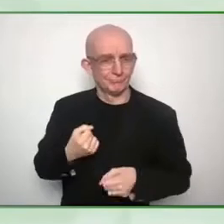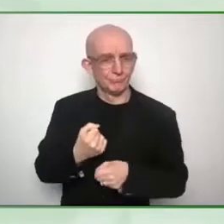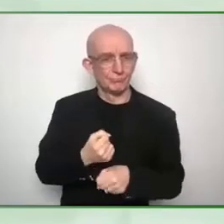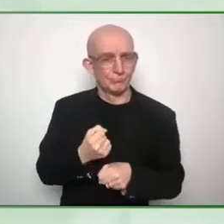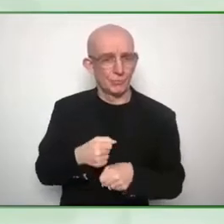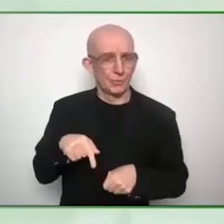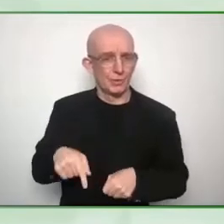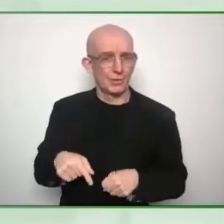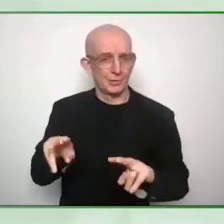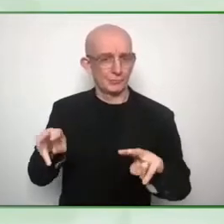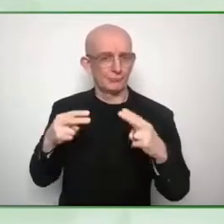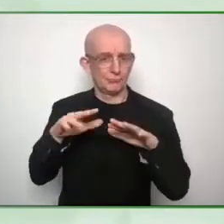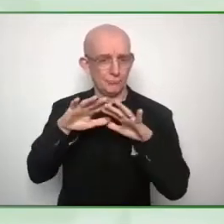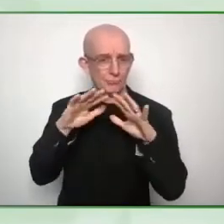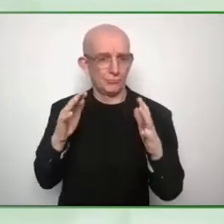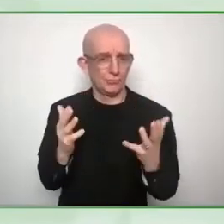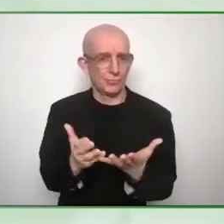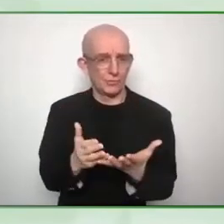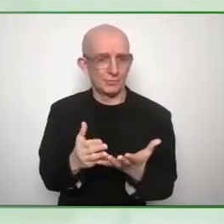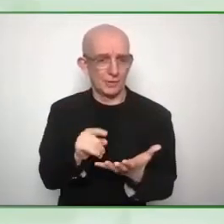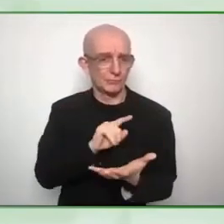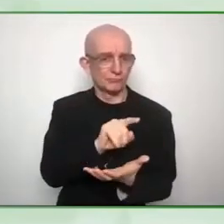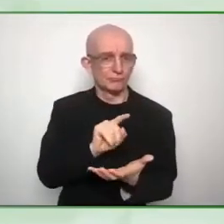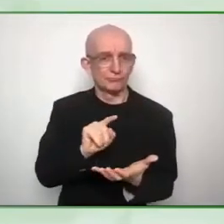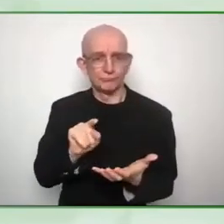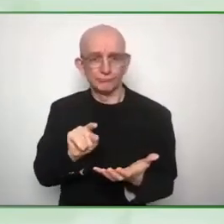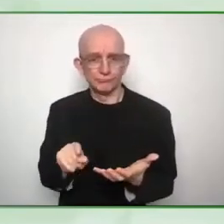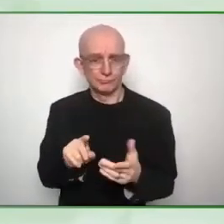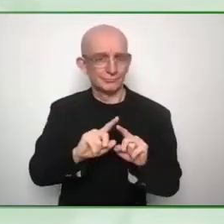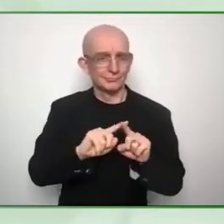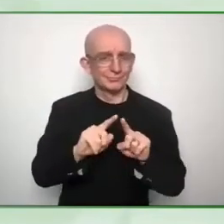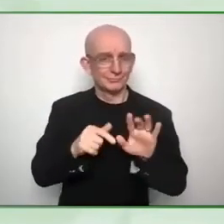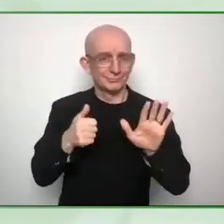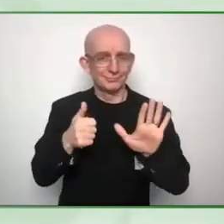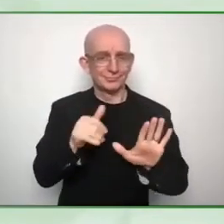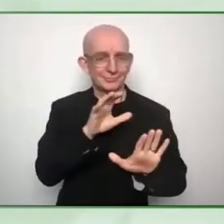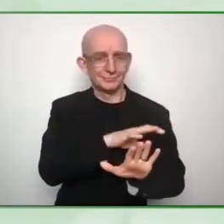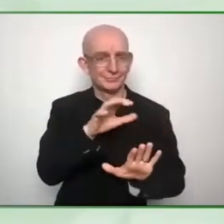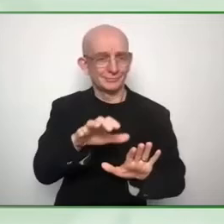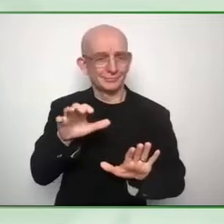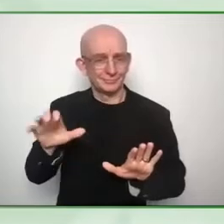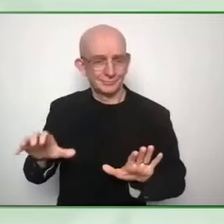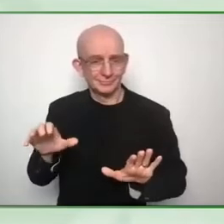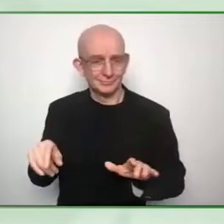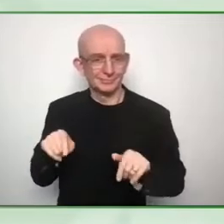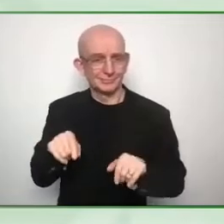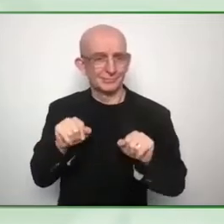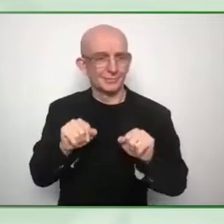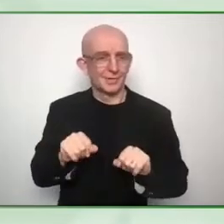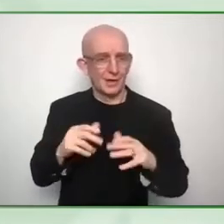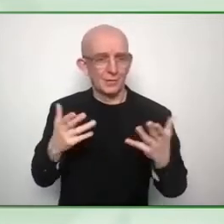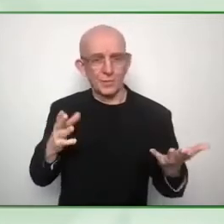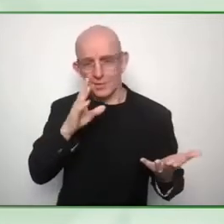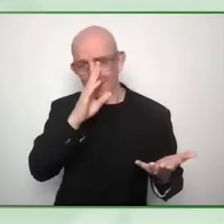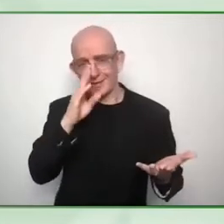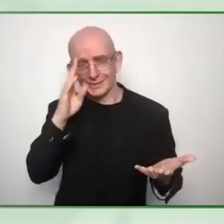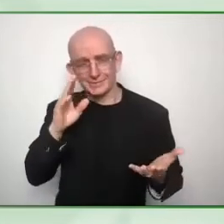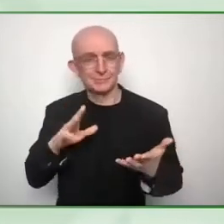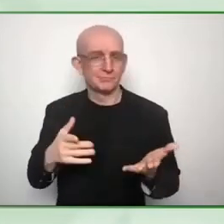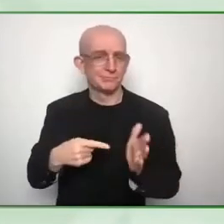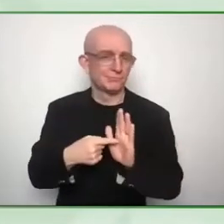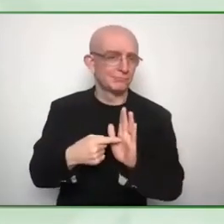advocacy, really working to empower and build capacity within the deaf community in China for